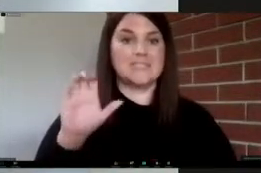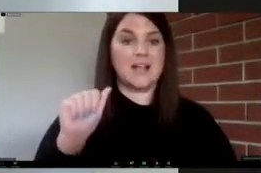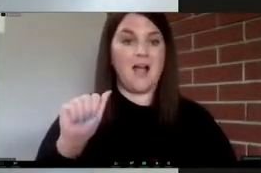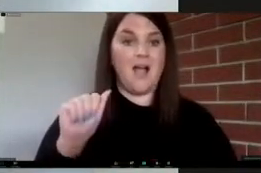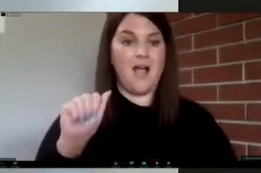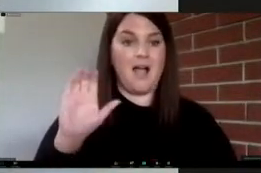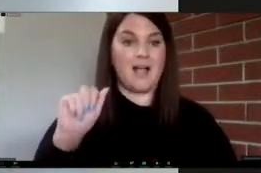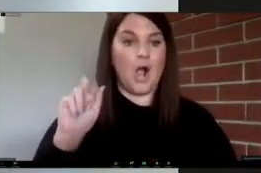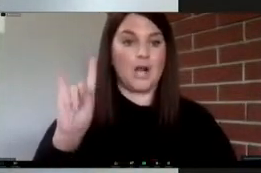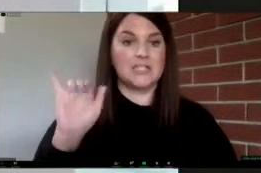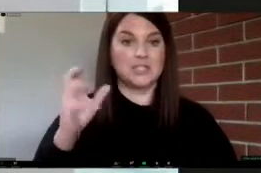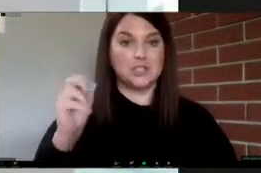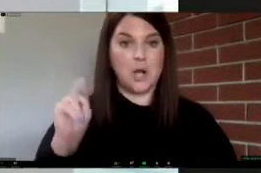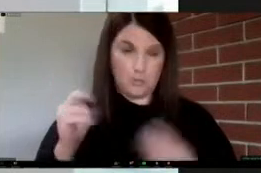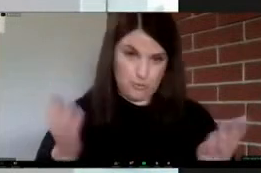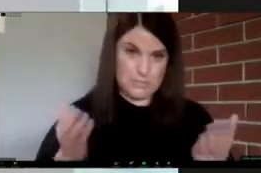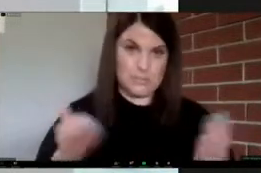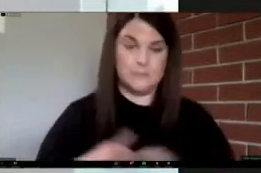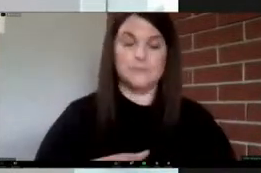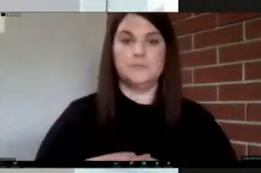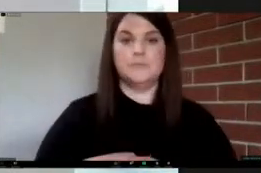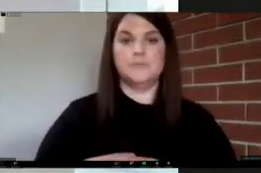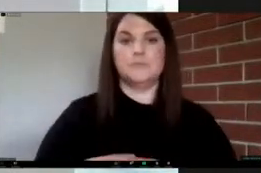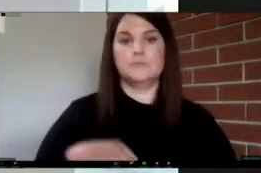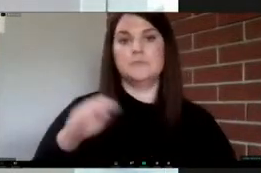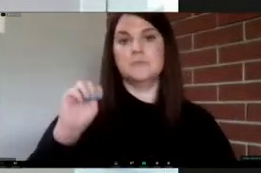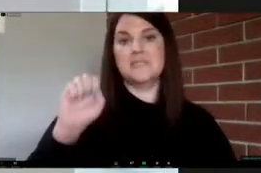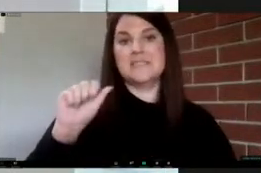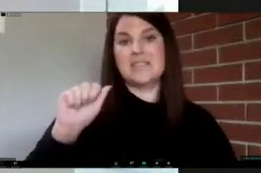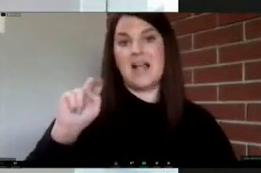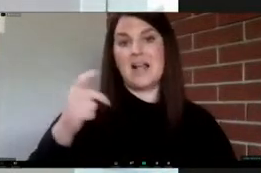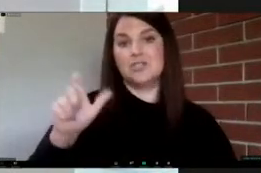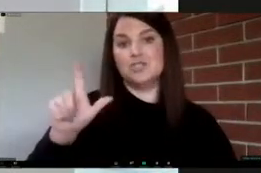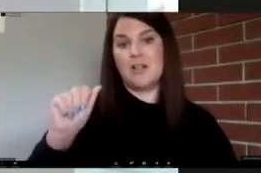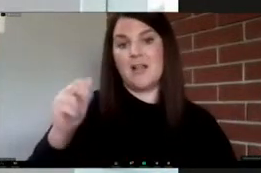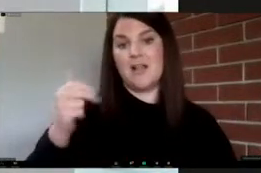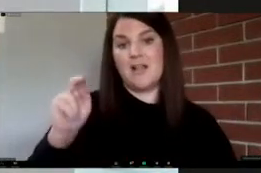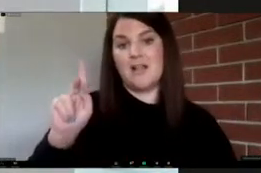Kadishon. Present. Ms. Angela Hanks.